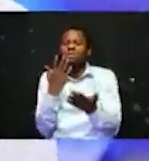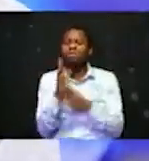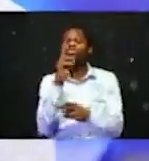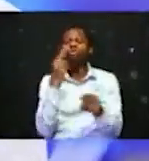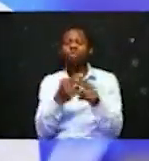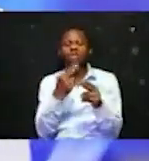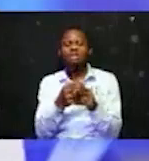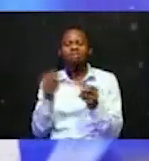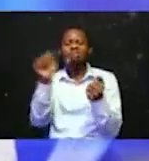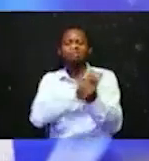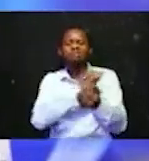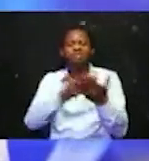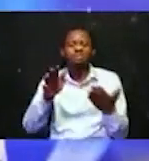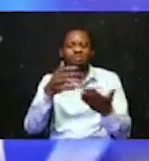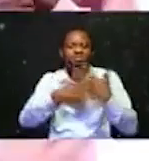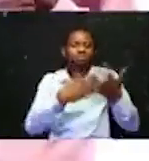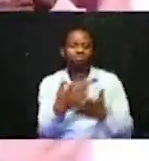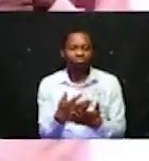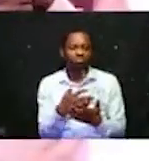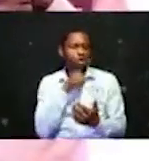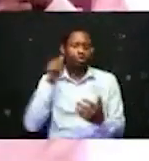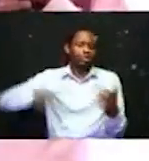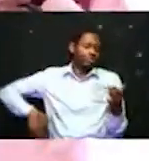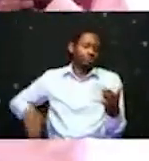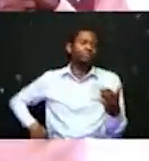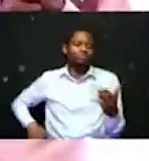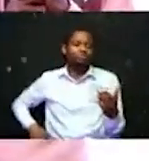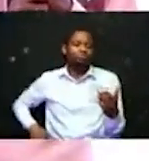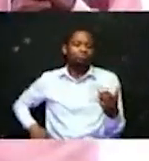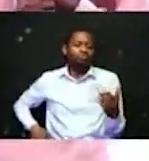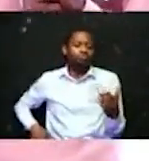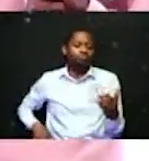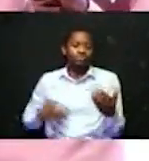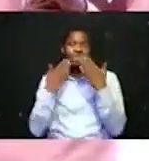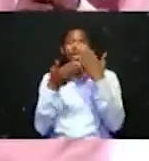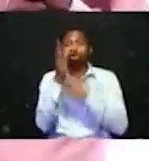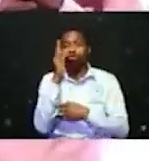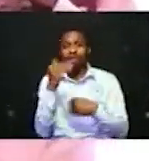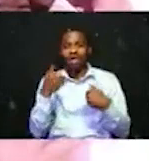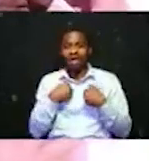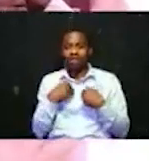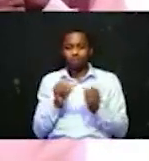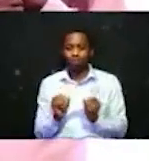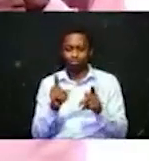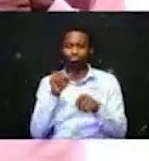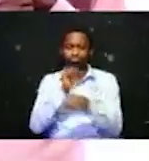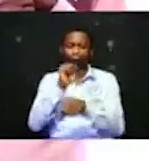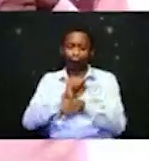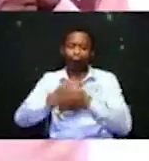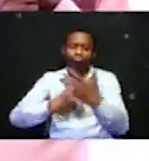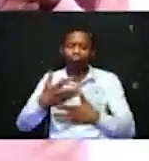destroyed, it is not too late. We have the opportunity to work at